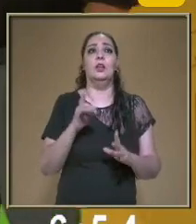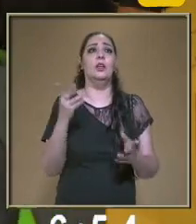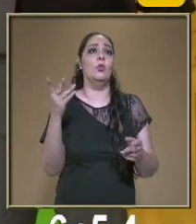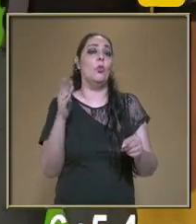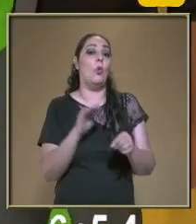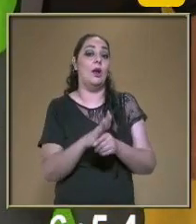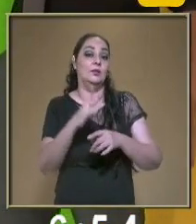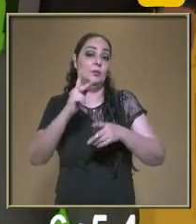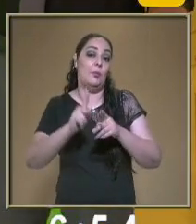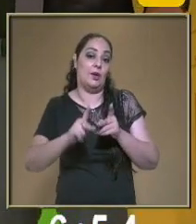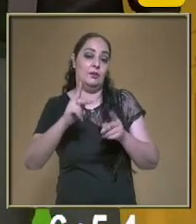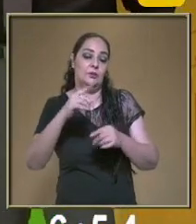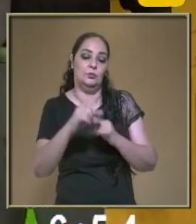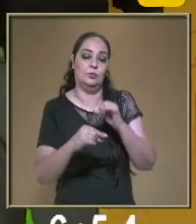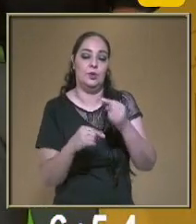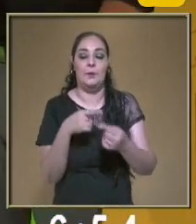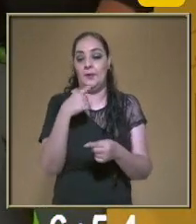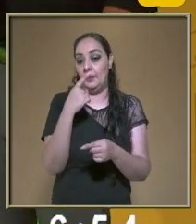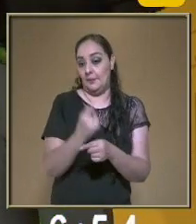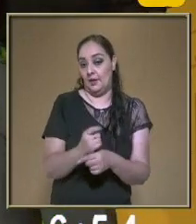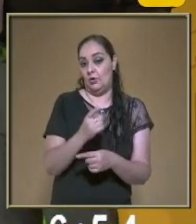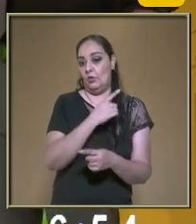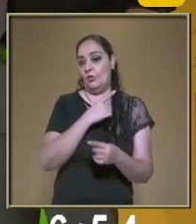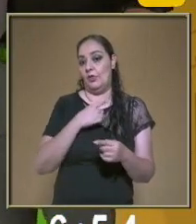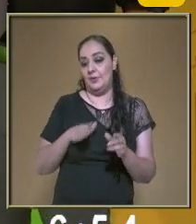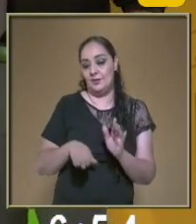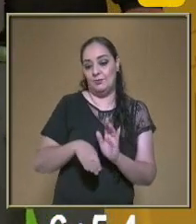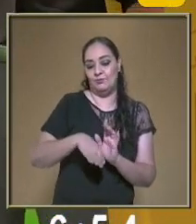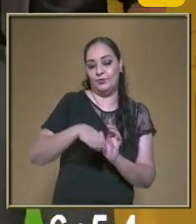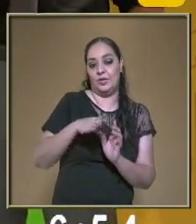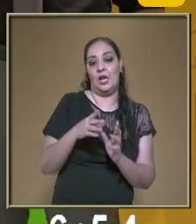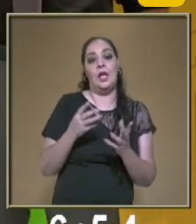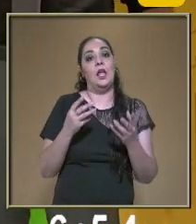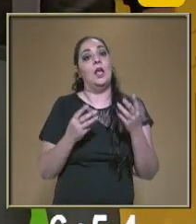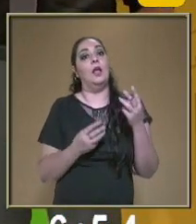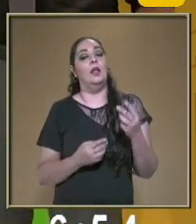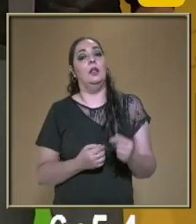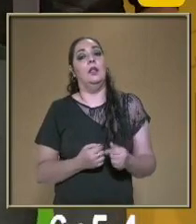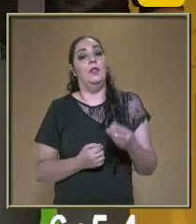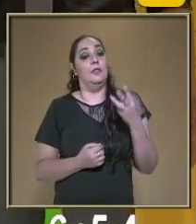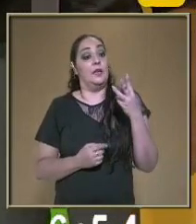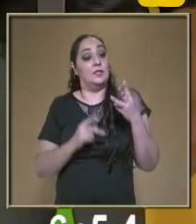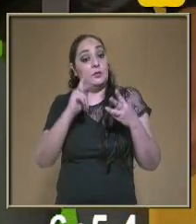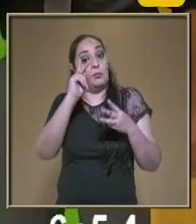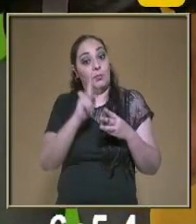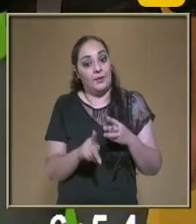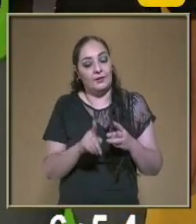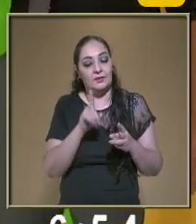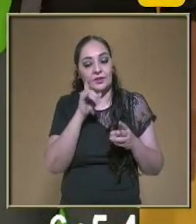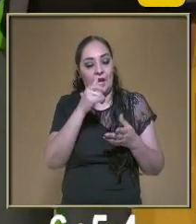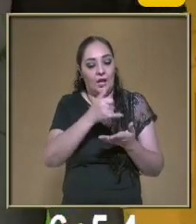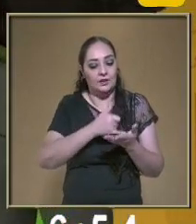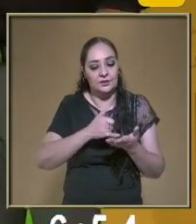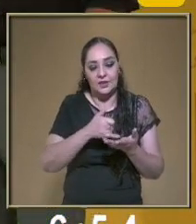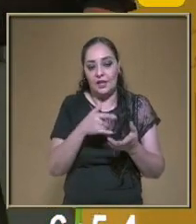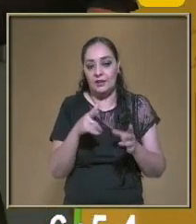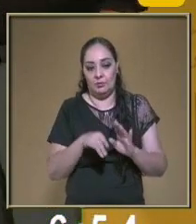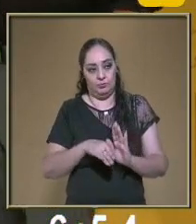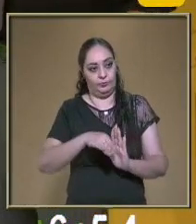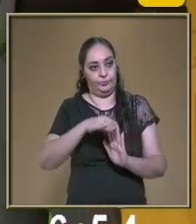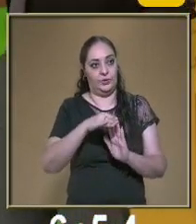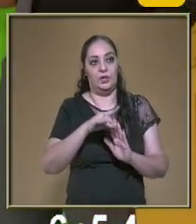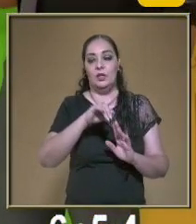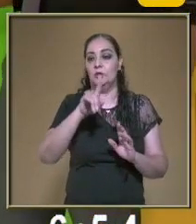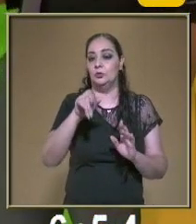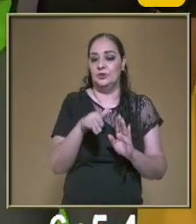the instructions? First, you have to fill the bottle 3/4 with oil, vegetable oil, like the Nutrioli one, okay? You